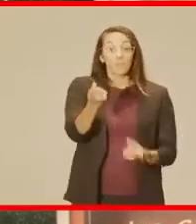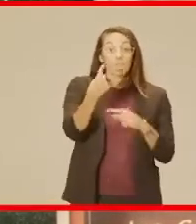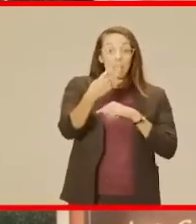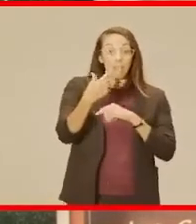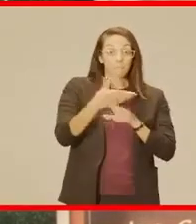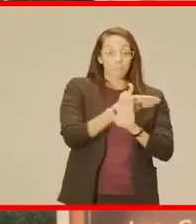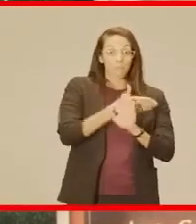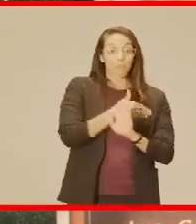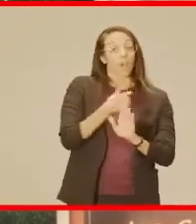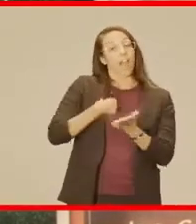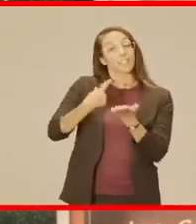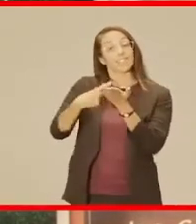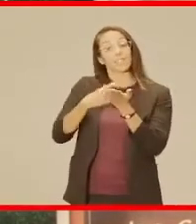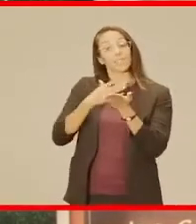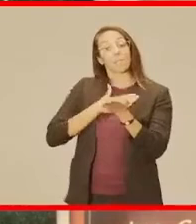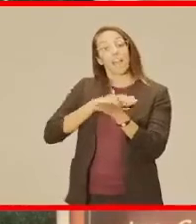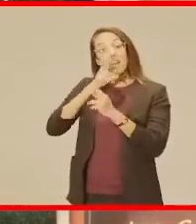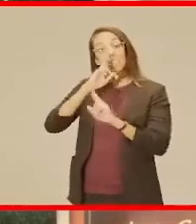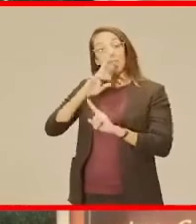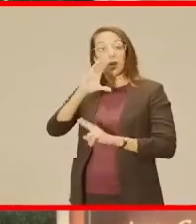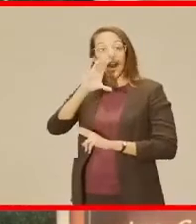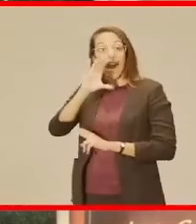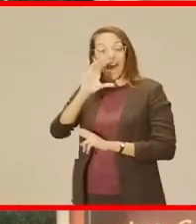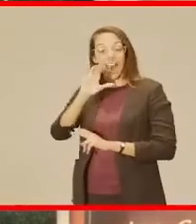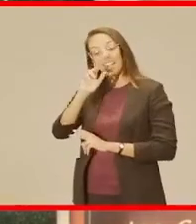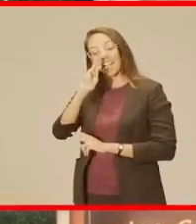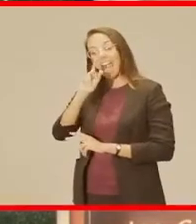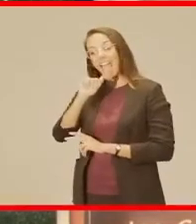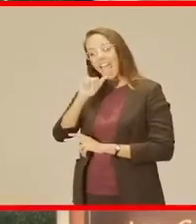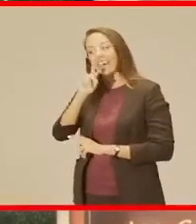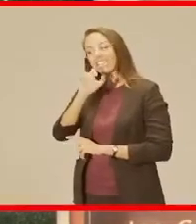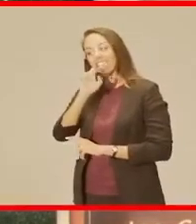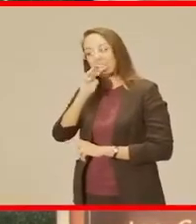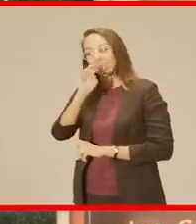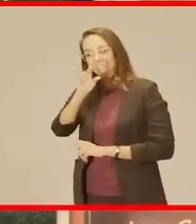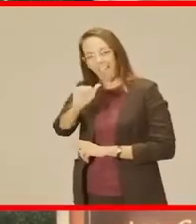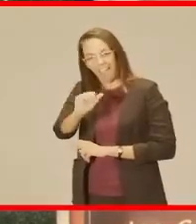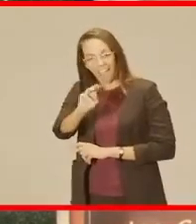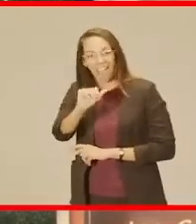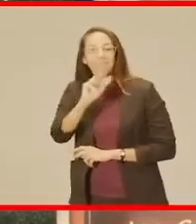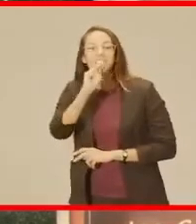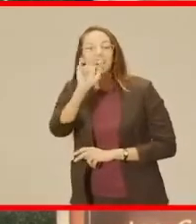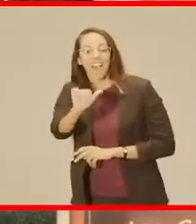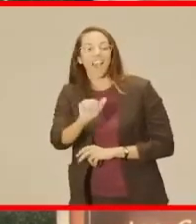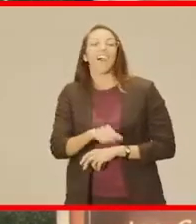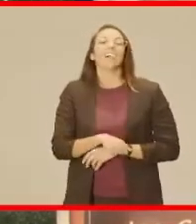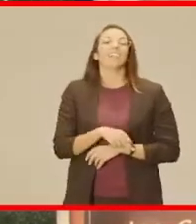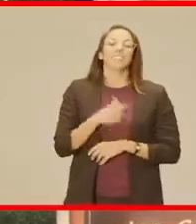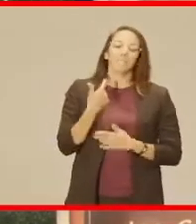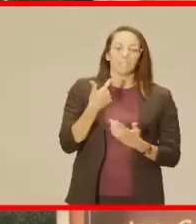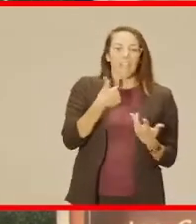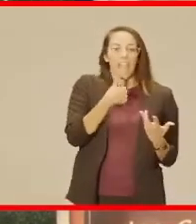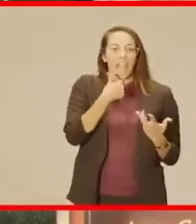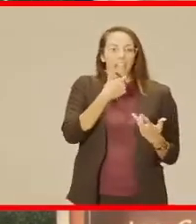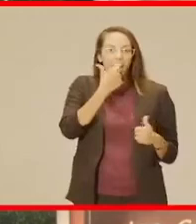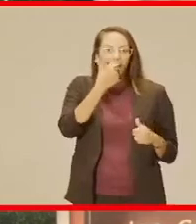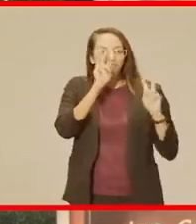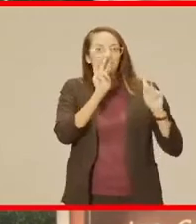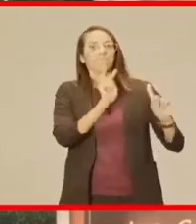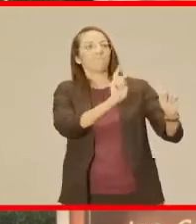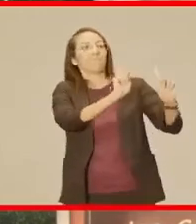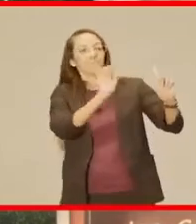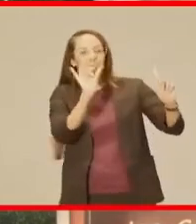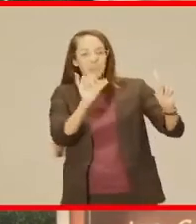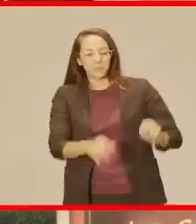Hero Academia, so I completely agree with that. I am now going to play one more song now that I've solved my